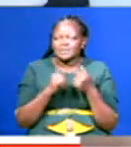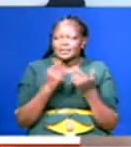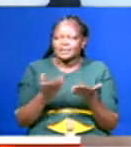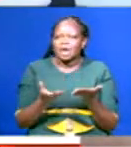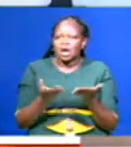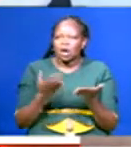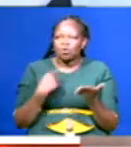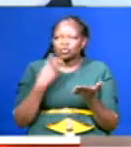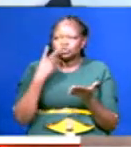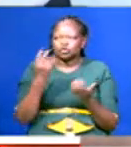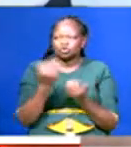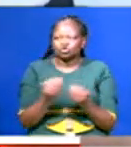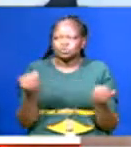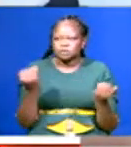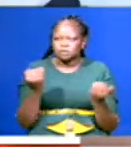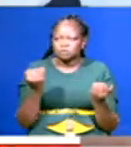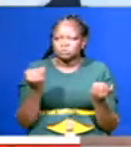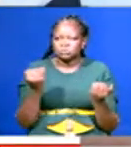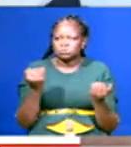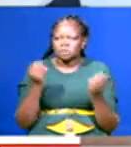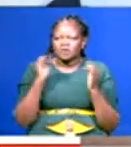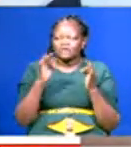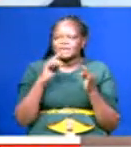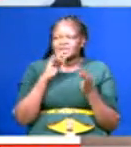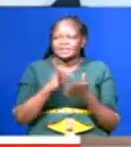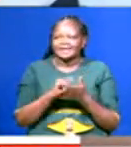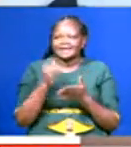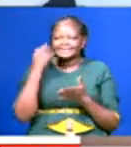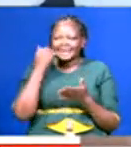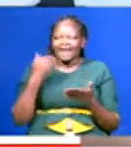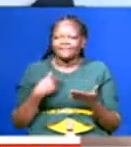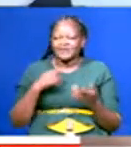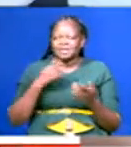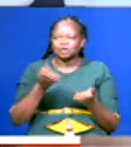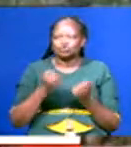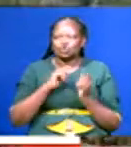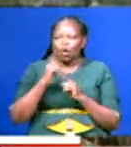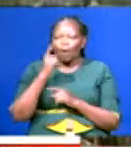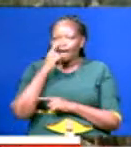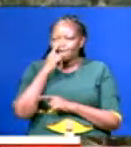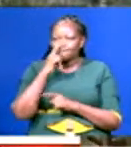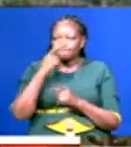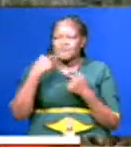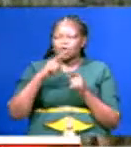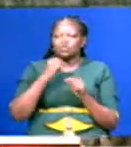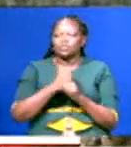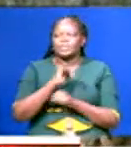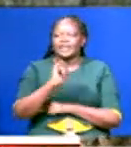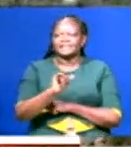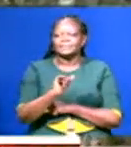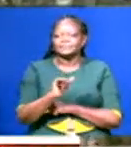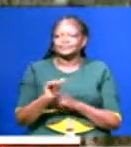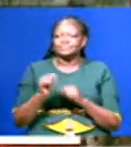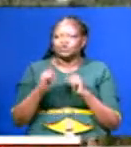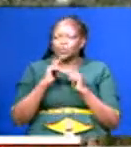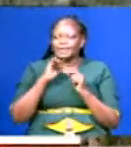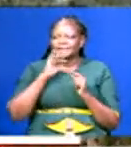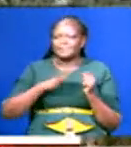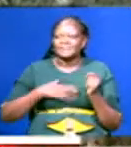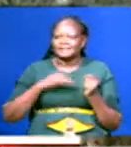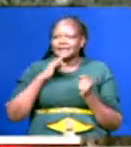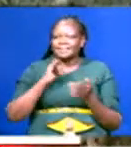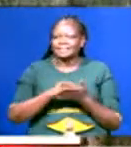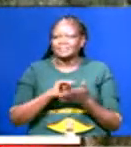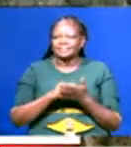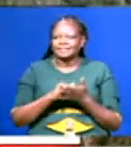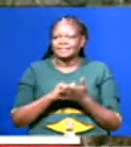to see your children. If they tell you they are sick and need to go home, we will allow you to do so. But I talked to my son and he told me that he has